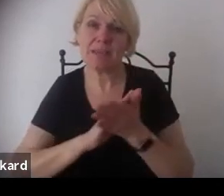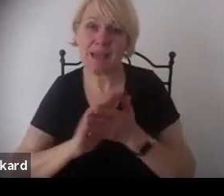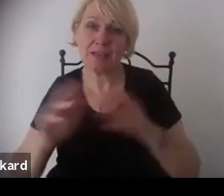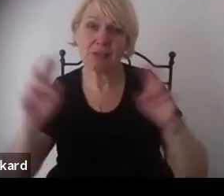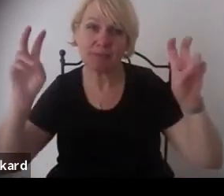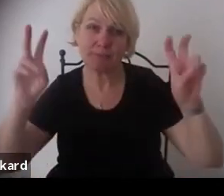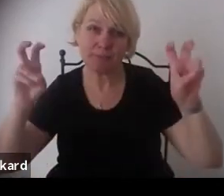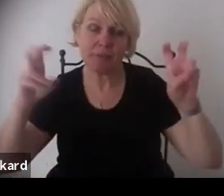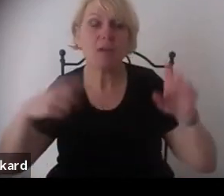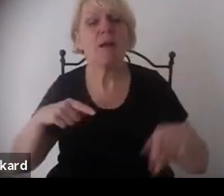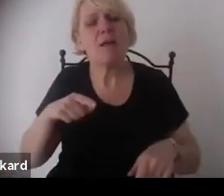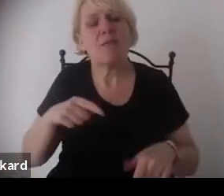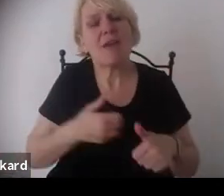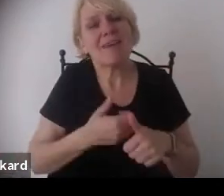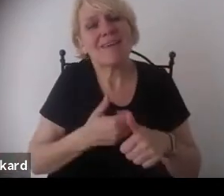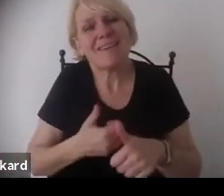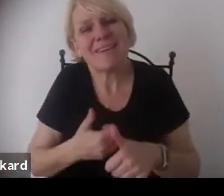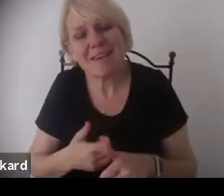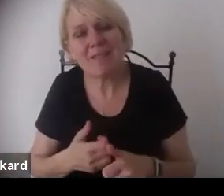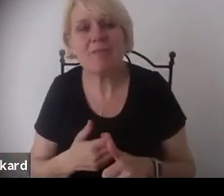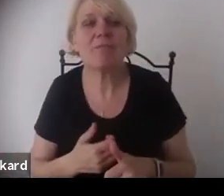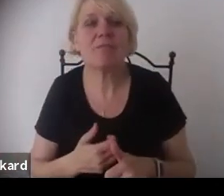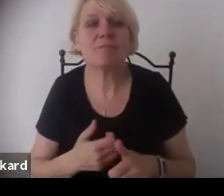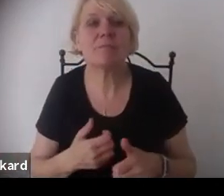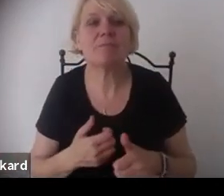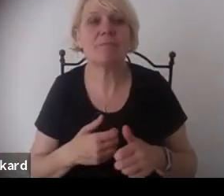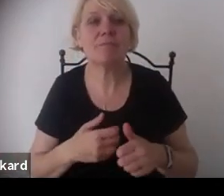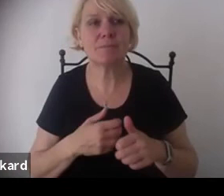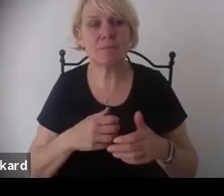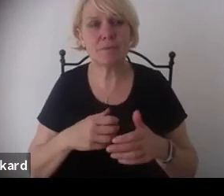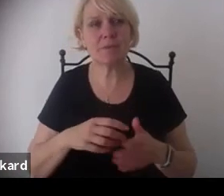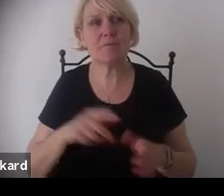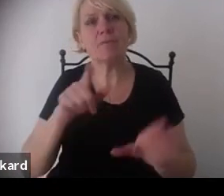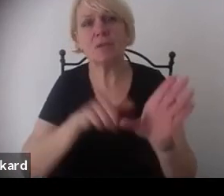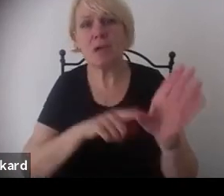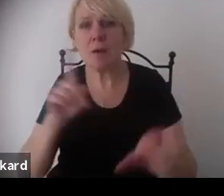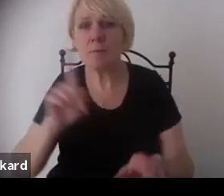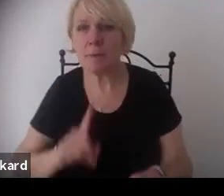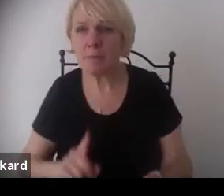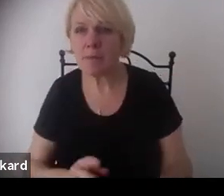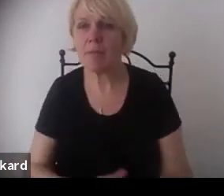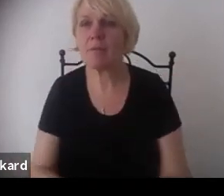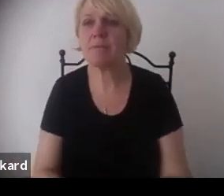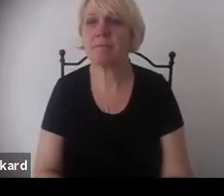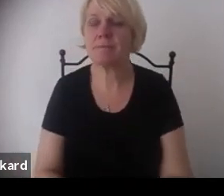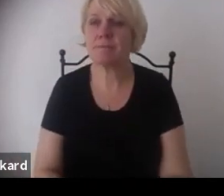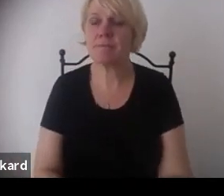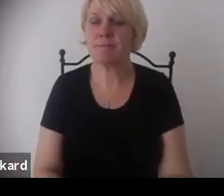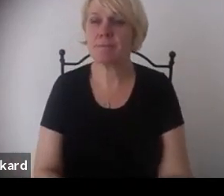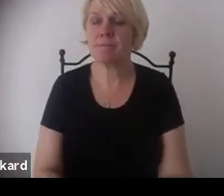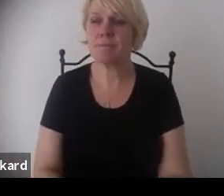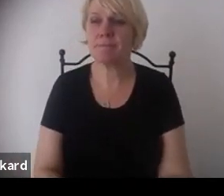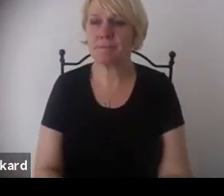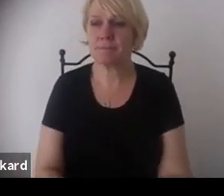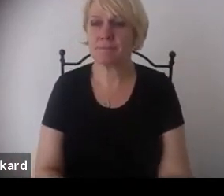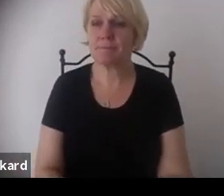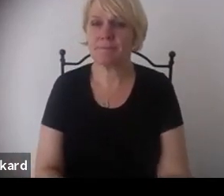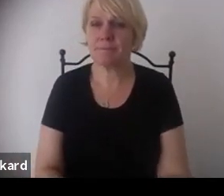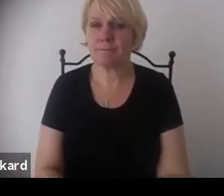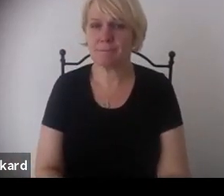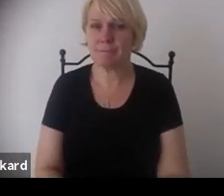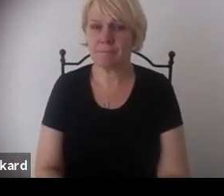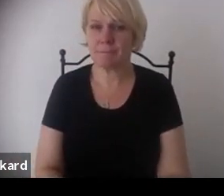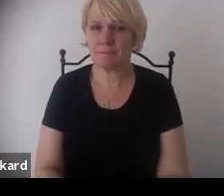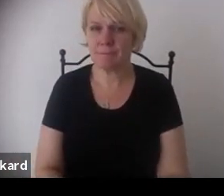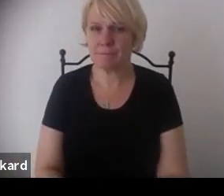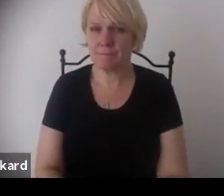provide support for young people. So again, we'll try and add that link. Sorry, Every, were you going to say something, or did I just? Yes, I wanted to say